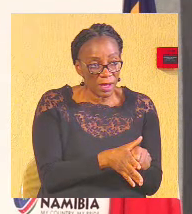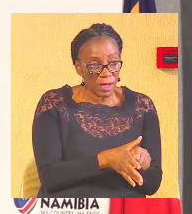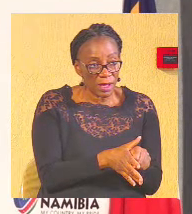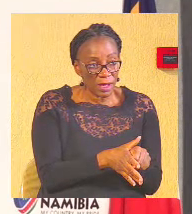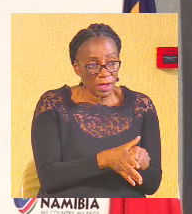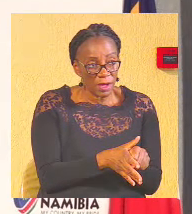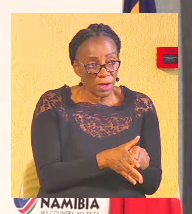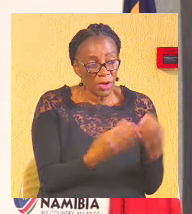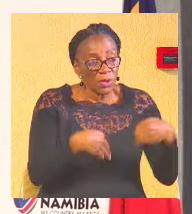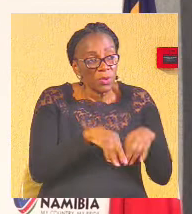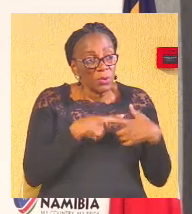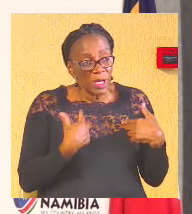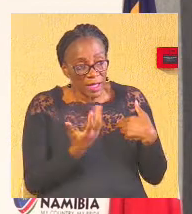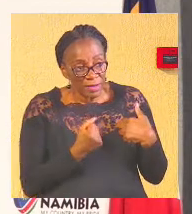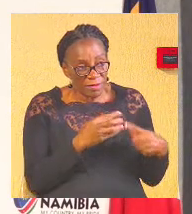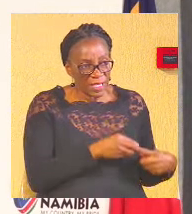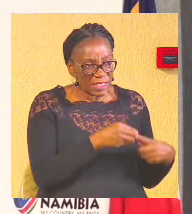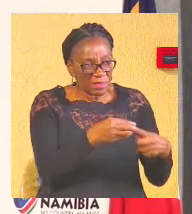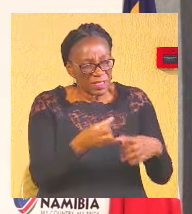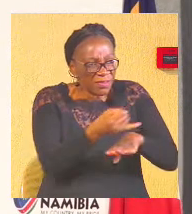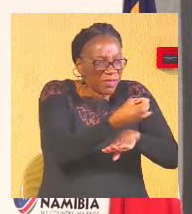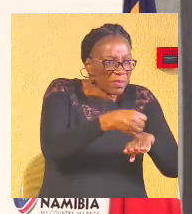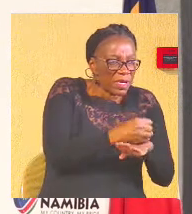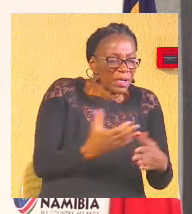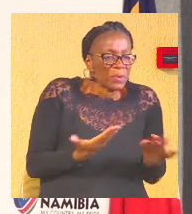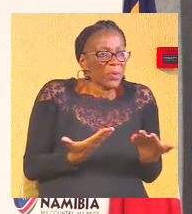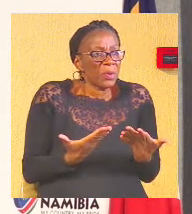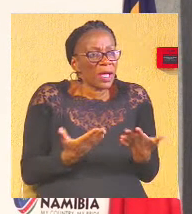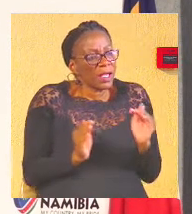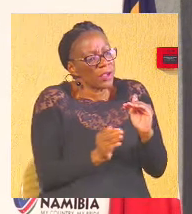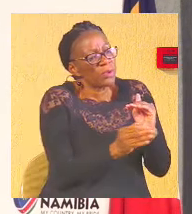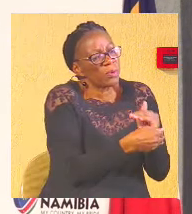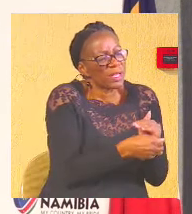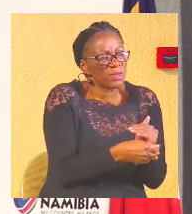have a specific place for them where they can be taken care of?